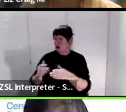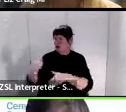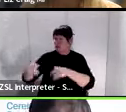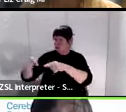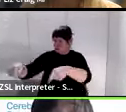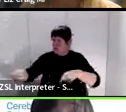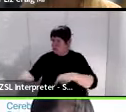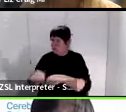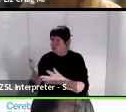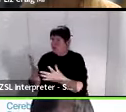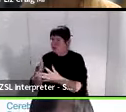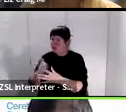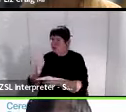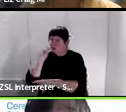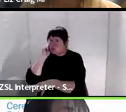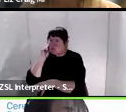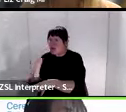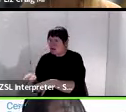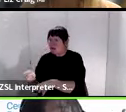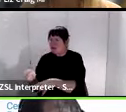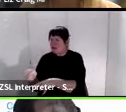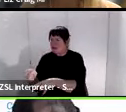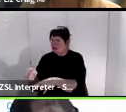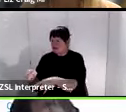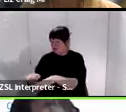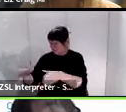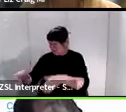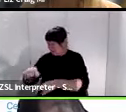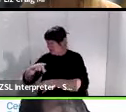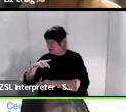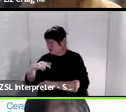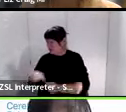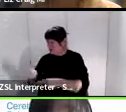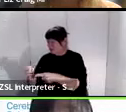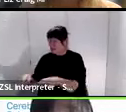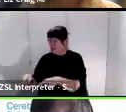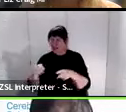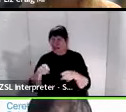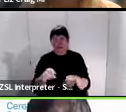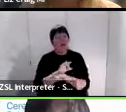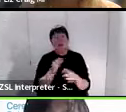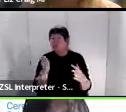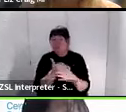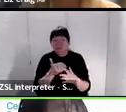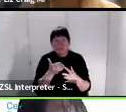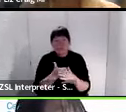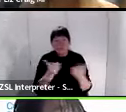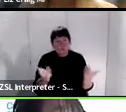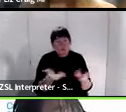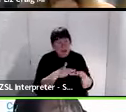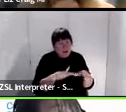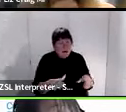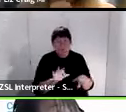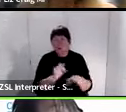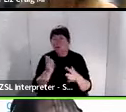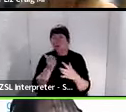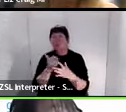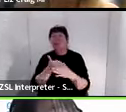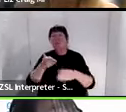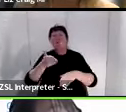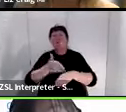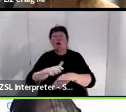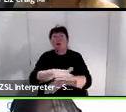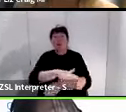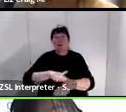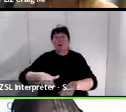there isn't accessible playgrounds, there isn't accessible workplaces. Like every aspect of